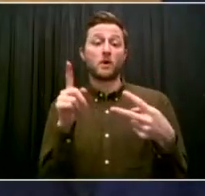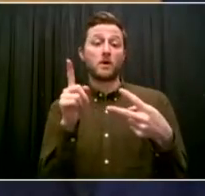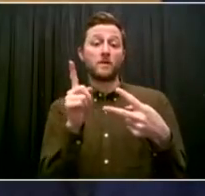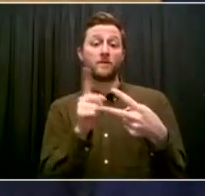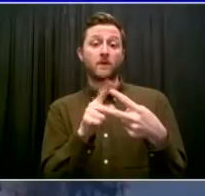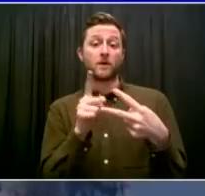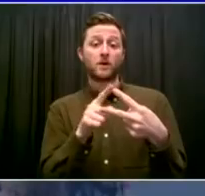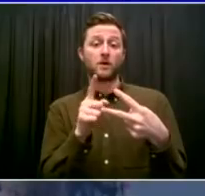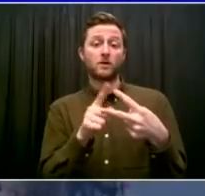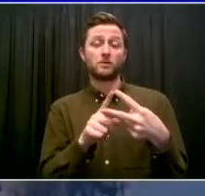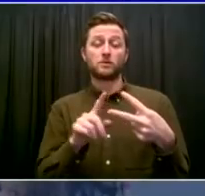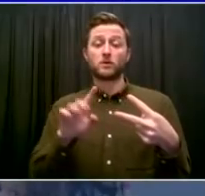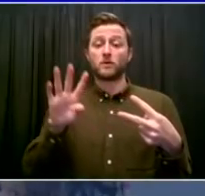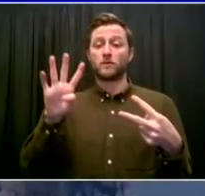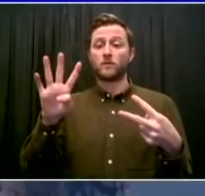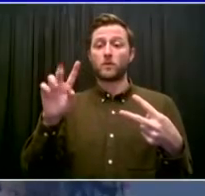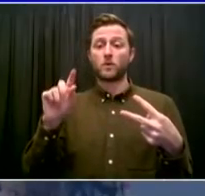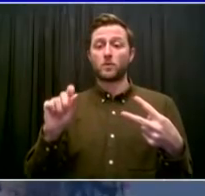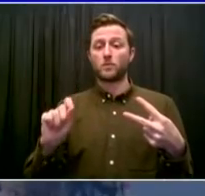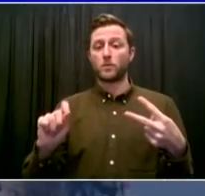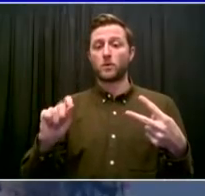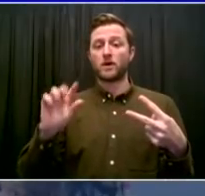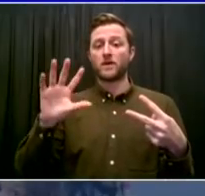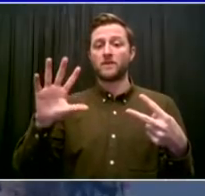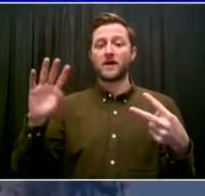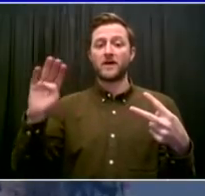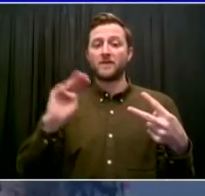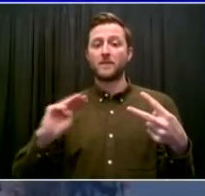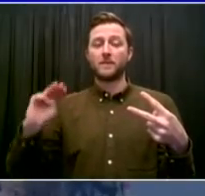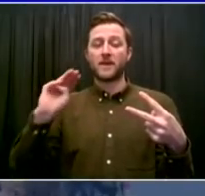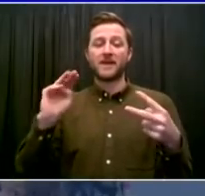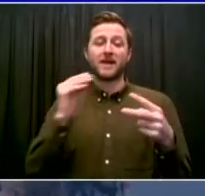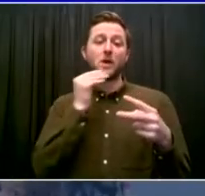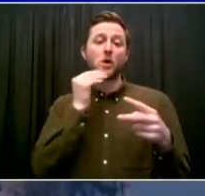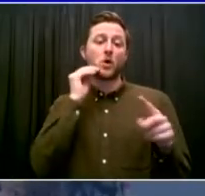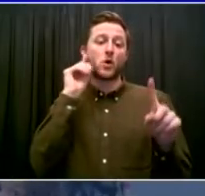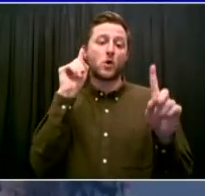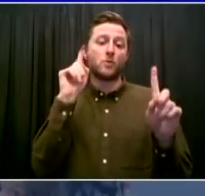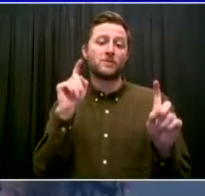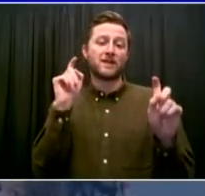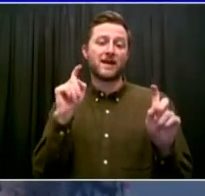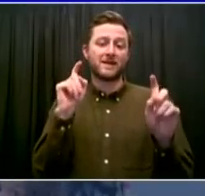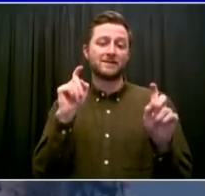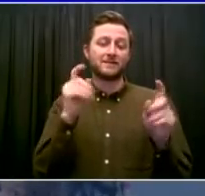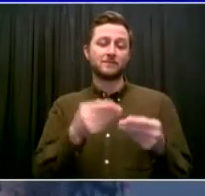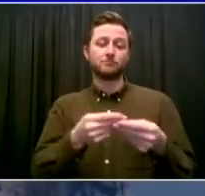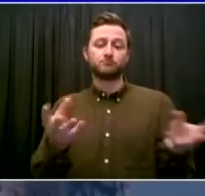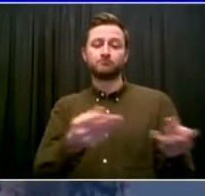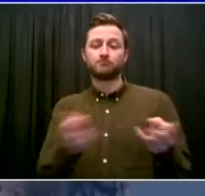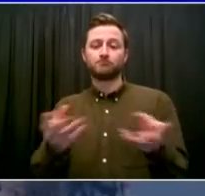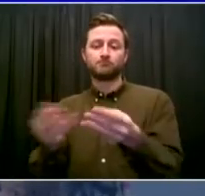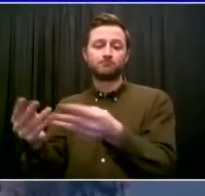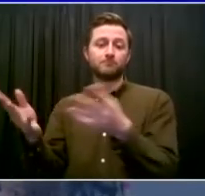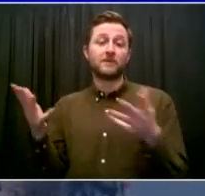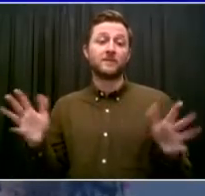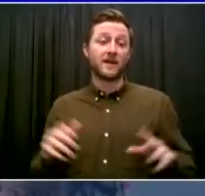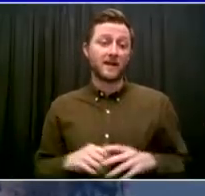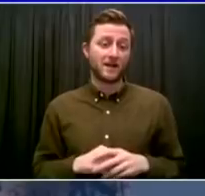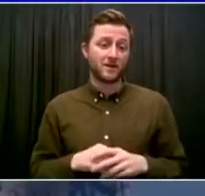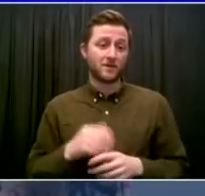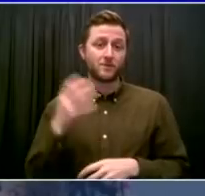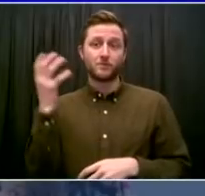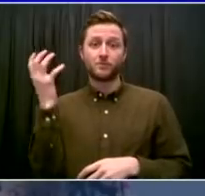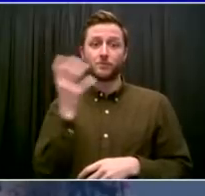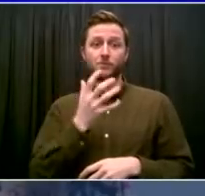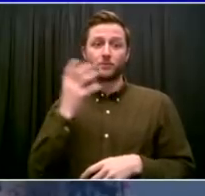4.5 million at-home rapid COVID tests. And an unbelievable distribution, coordination between